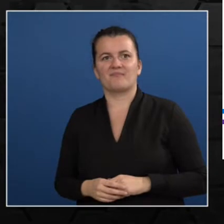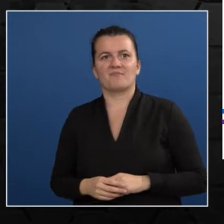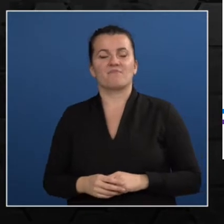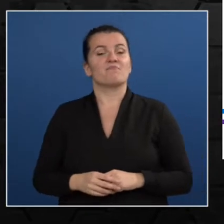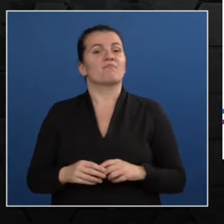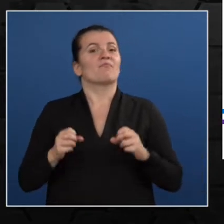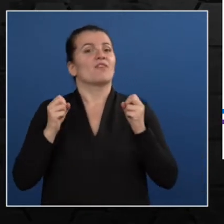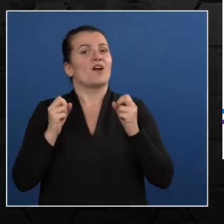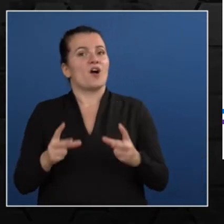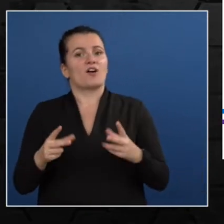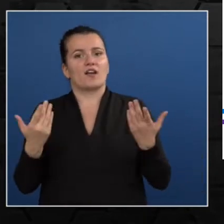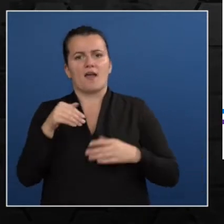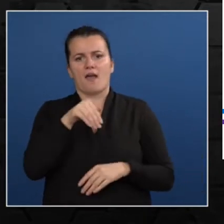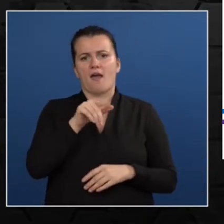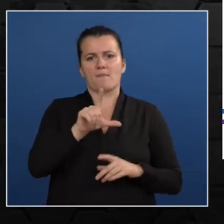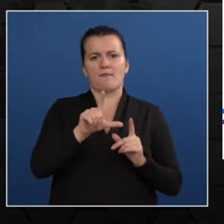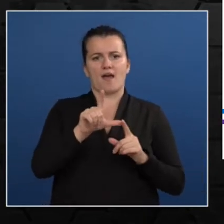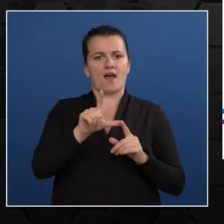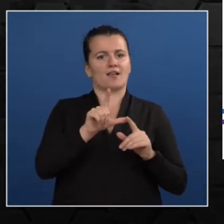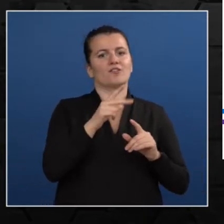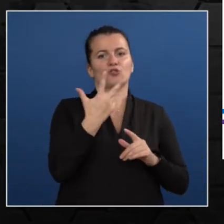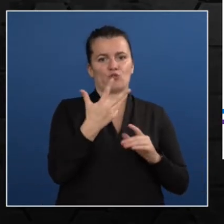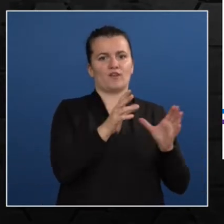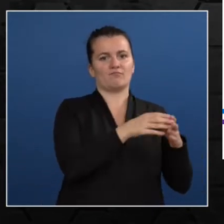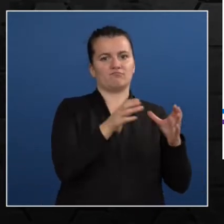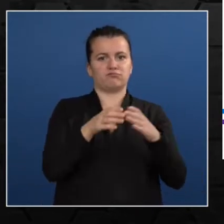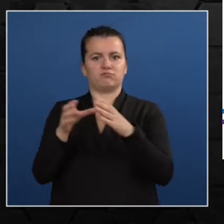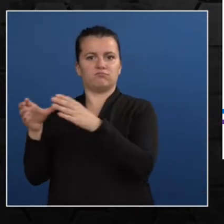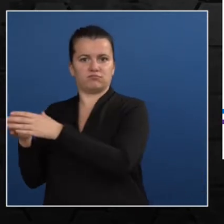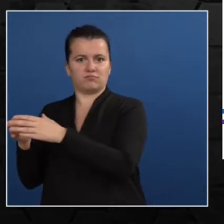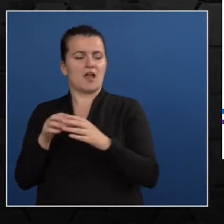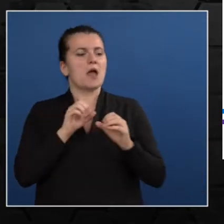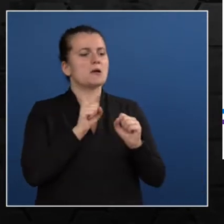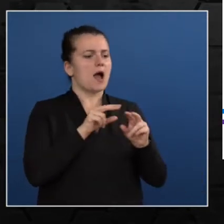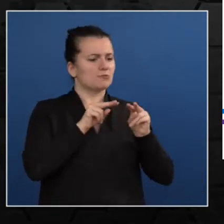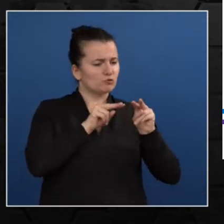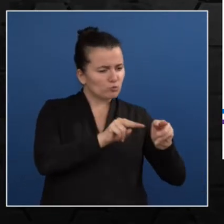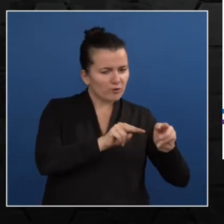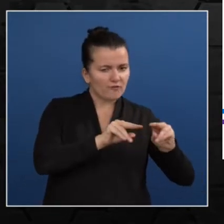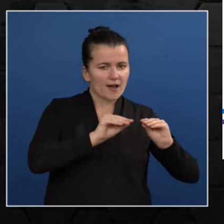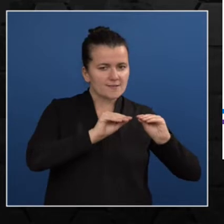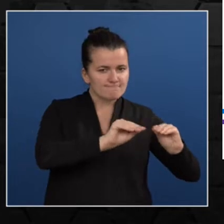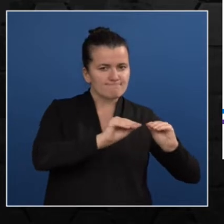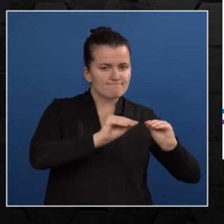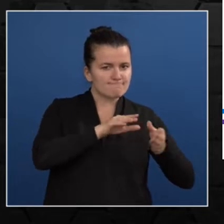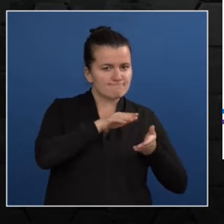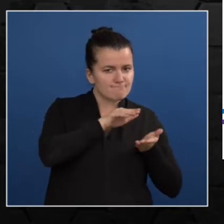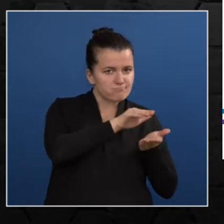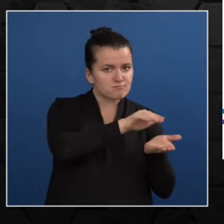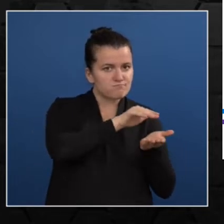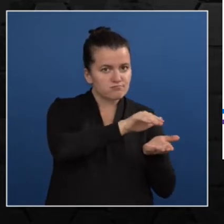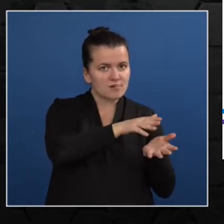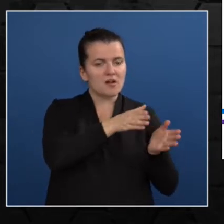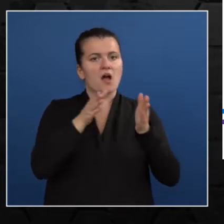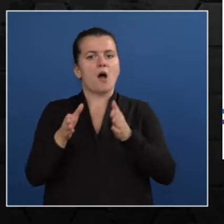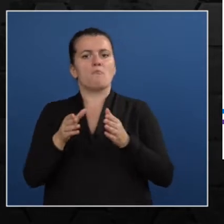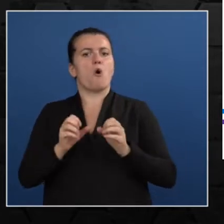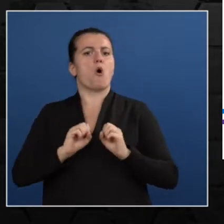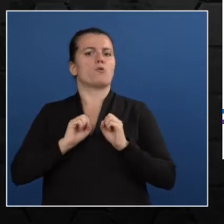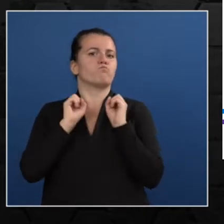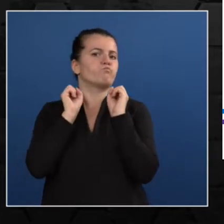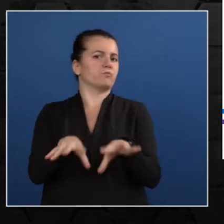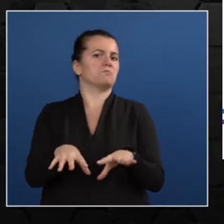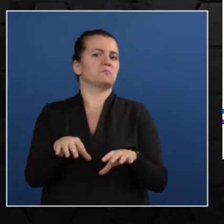types of machine learning. We have supervised, unsupervised, and reinforcement learning. And then each of those types